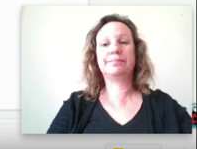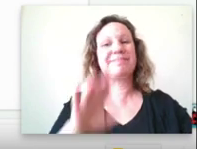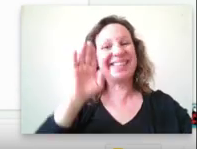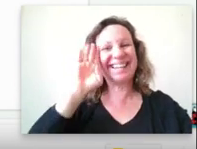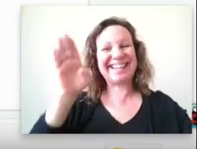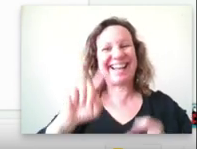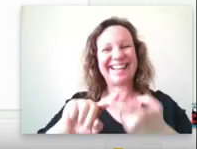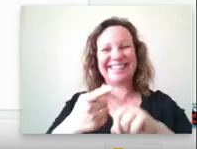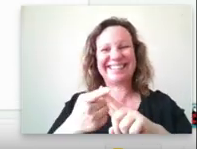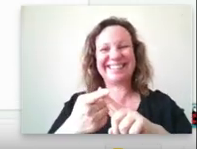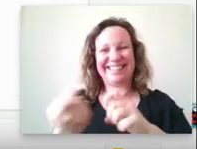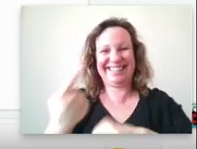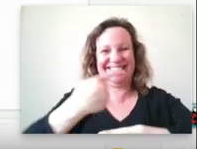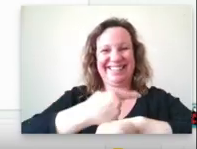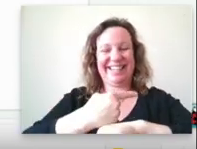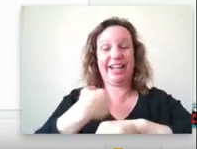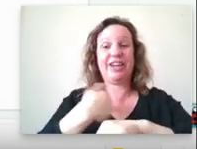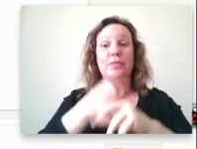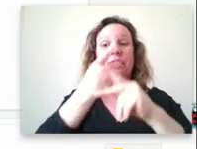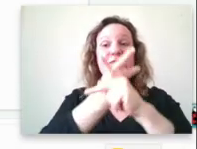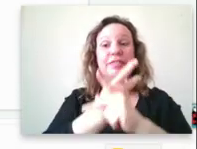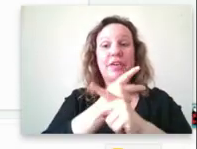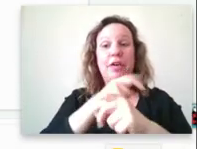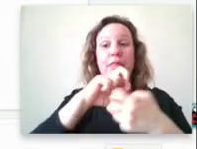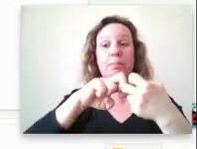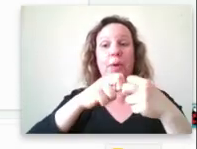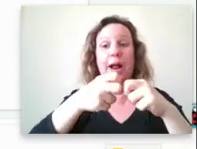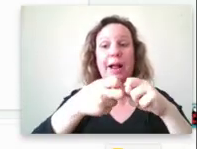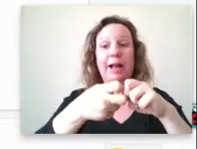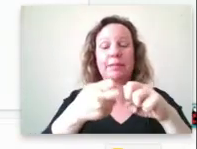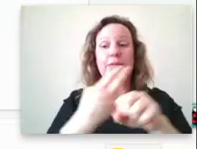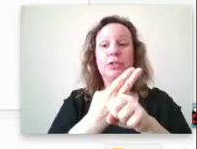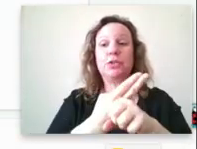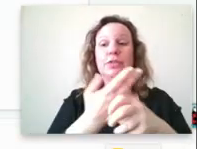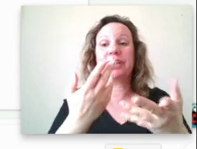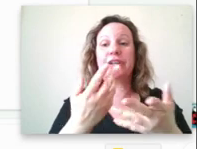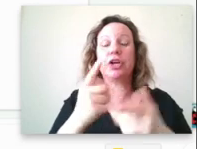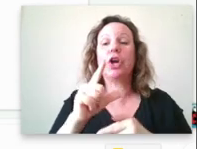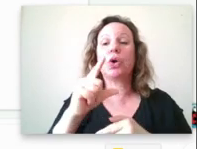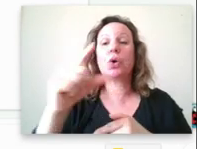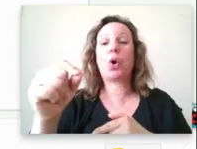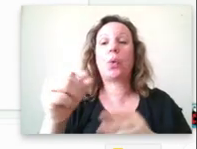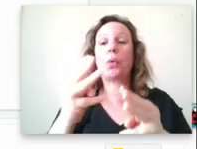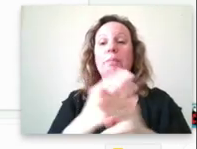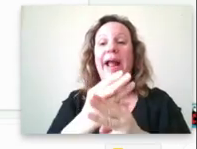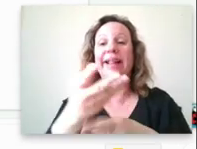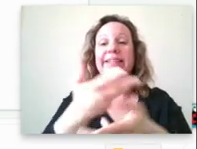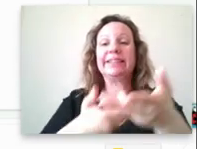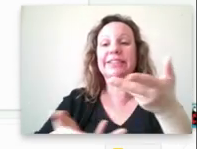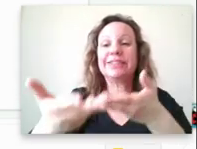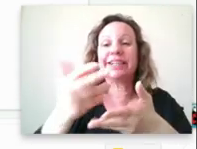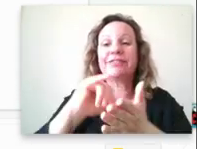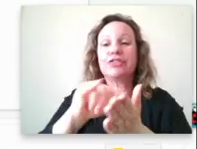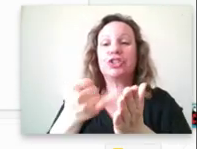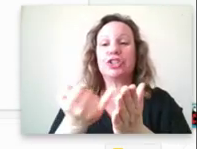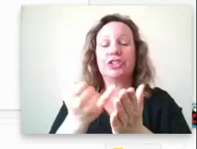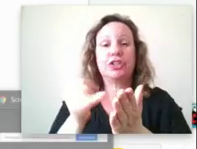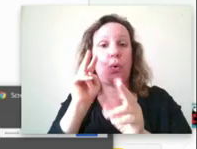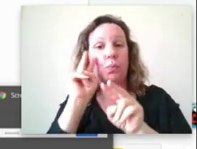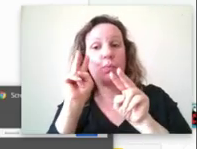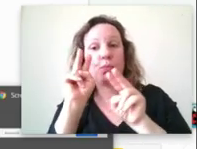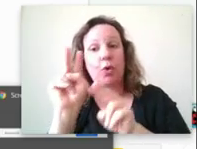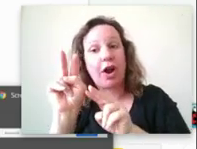friends, today we are going to unlock the problem using our Go Math Interactive Journal. Please watch to see how we could